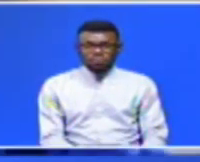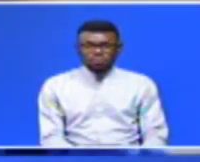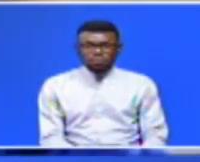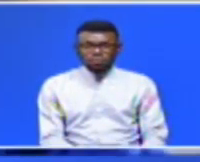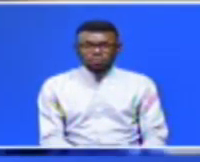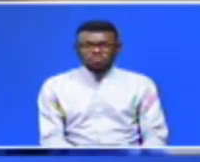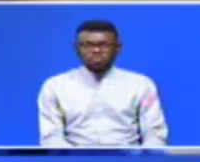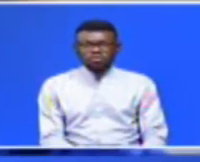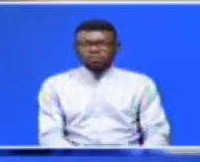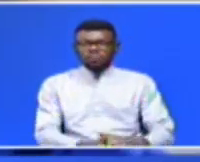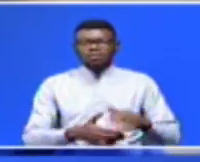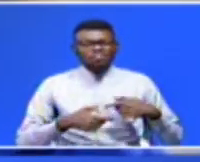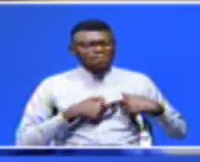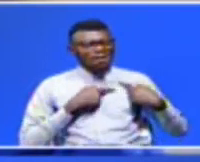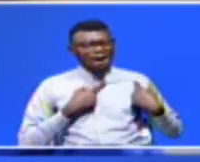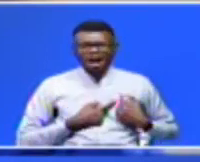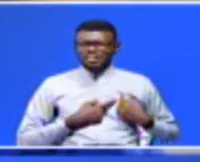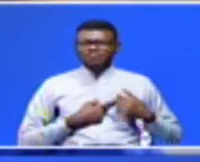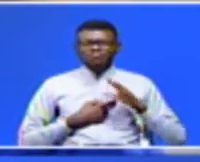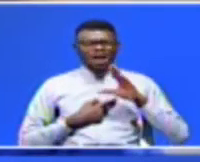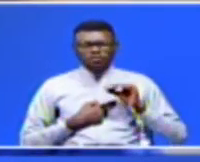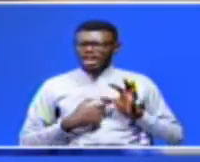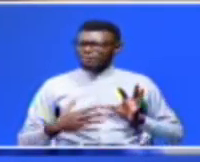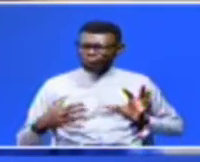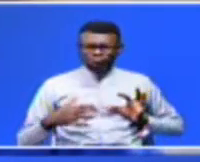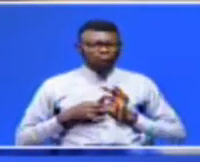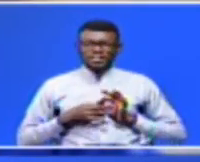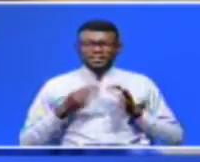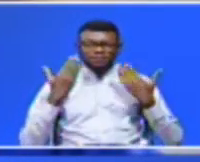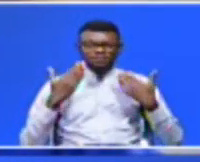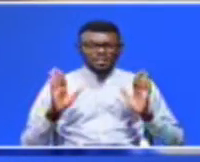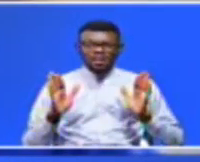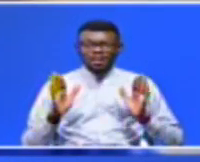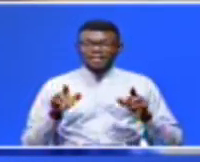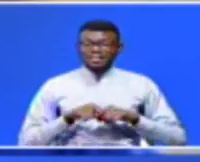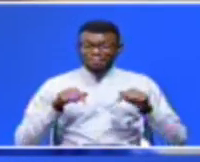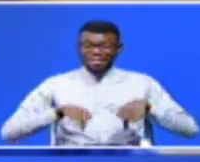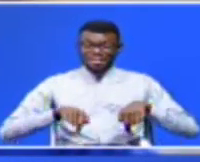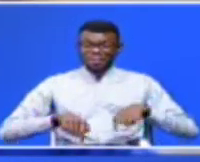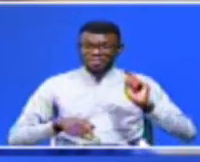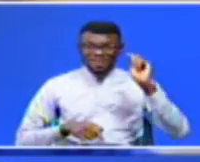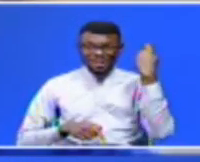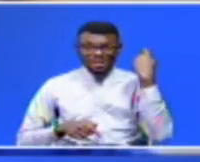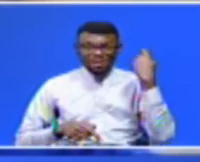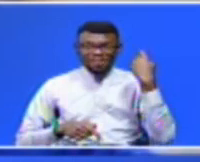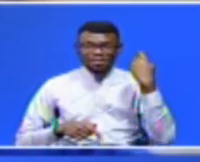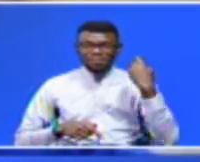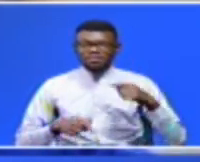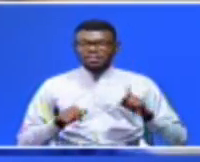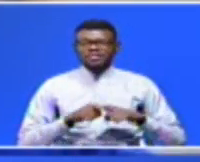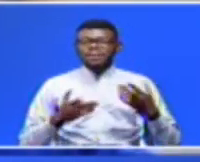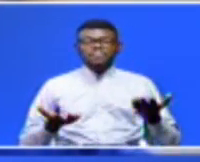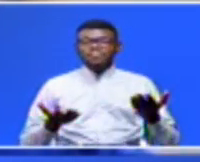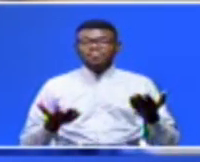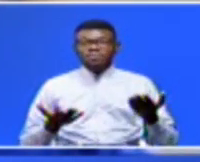I realized I lost my heart in Africa. In Kenya, yeah. And I knew somebody